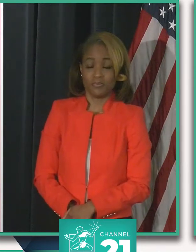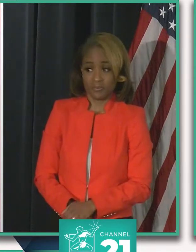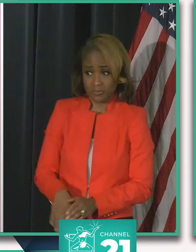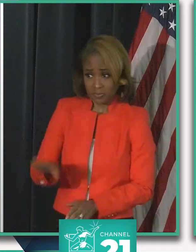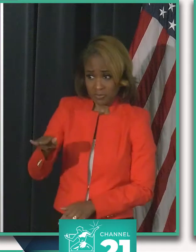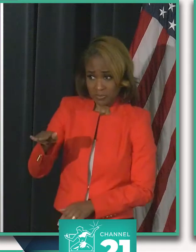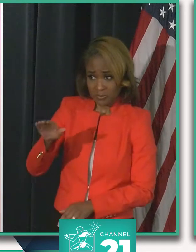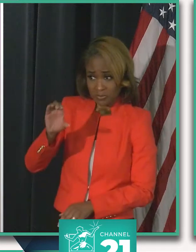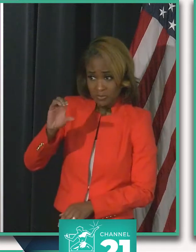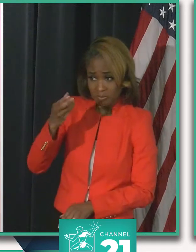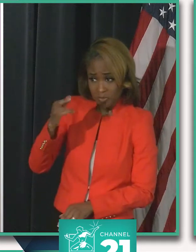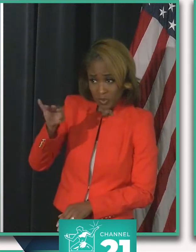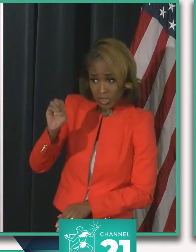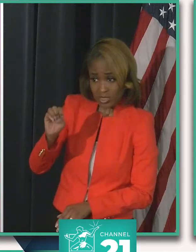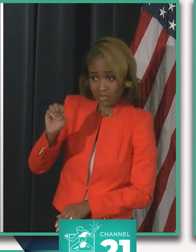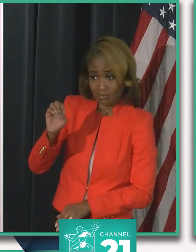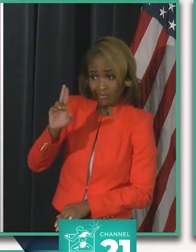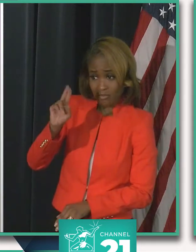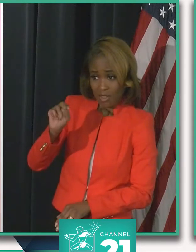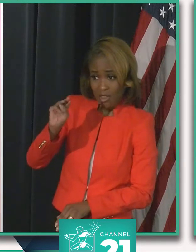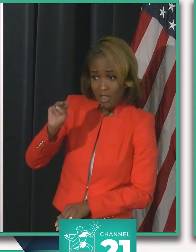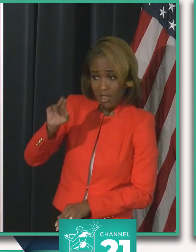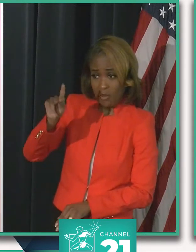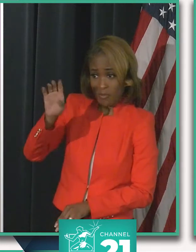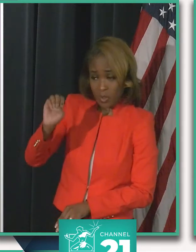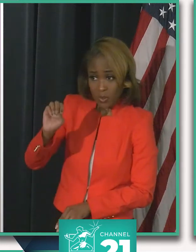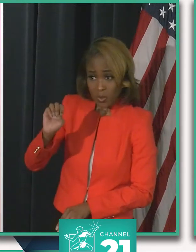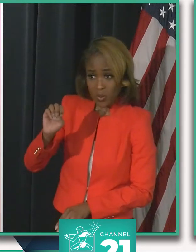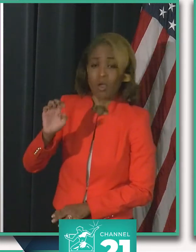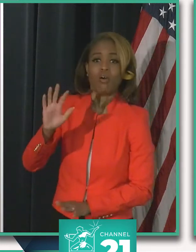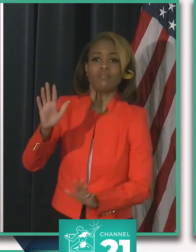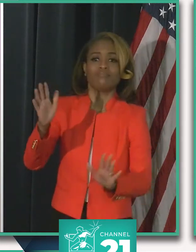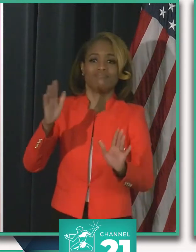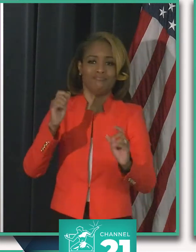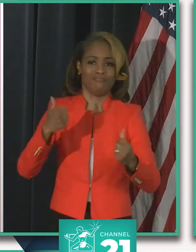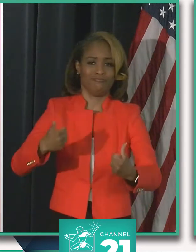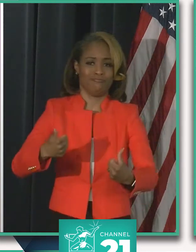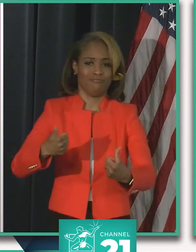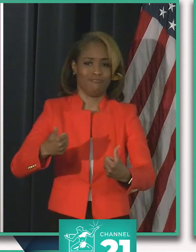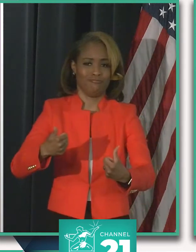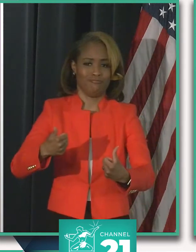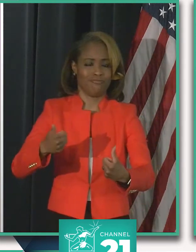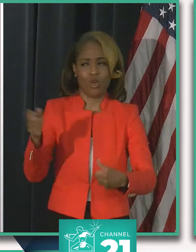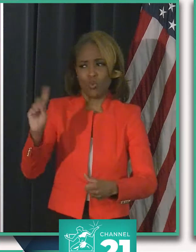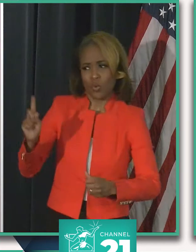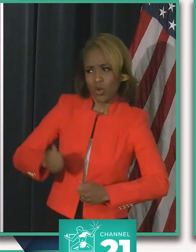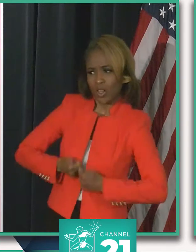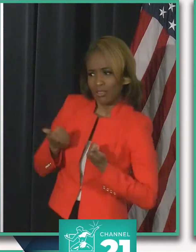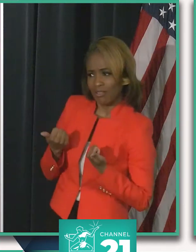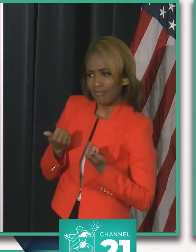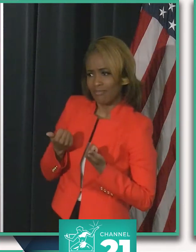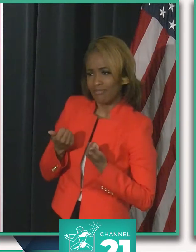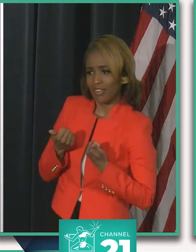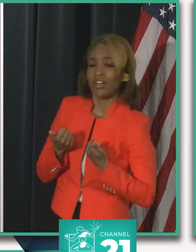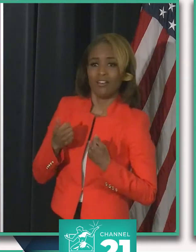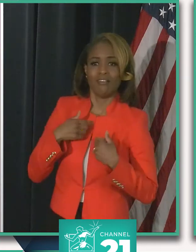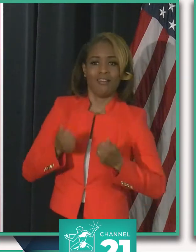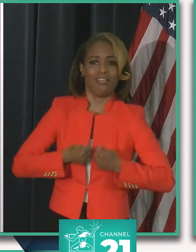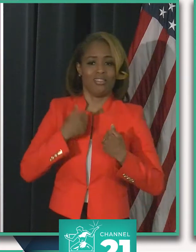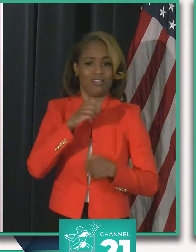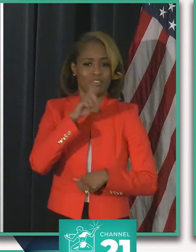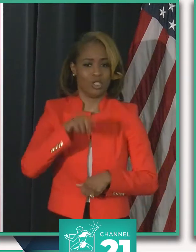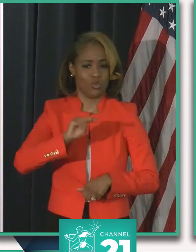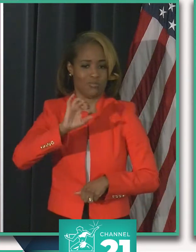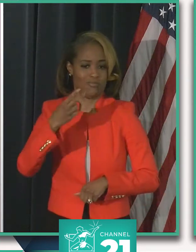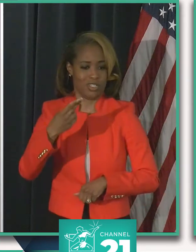Christine, can you unmute? There you go. Okay, I'm done now. There we go. Okay. Where do you live? I live in Detroit,